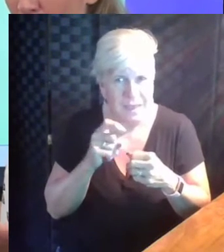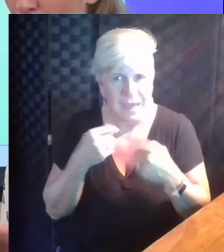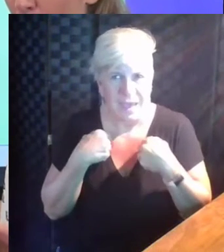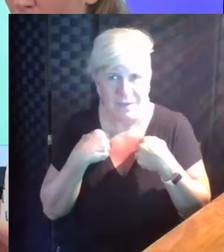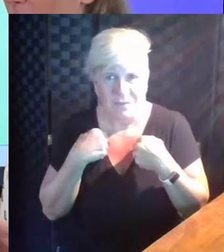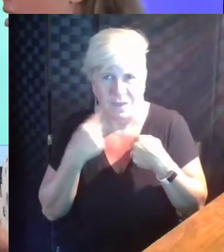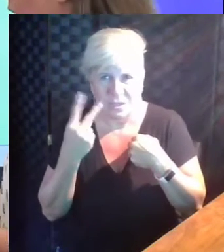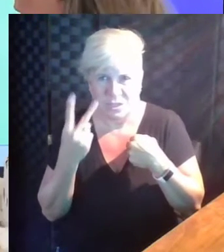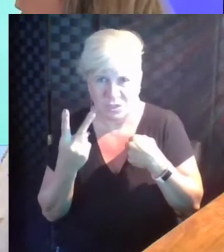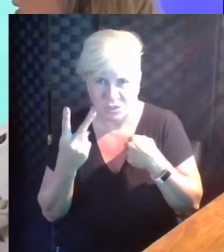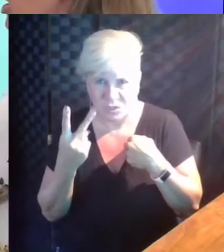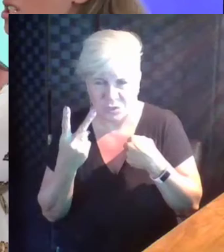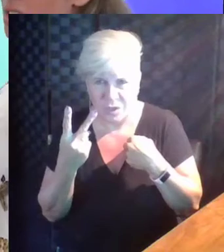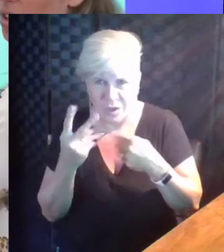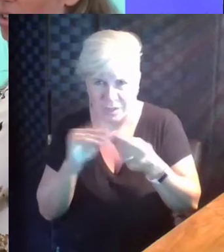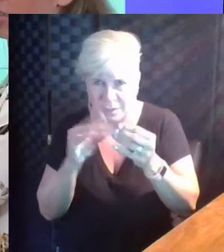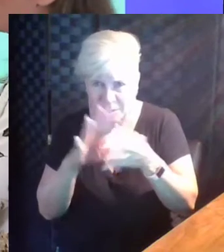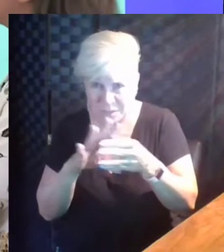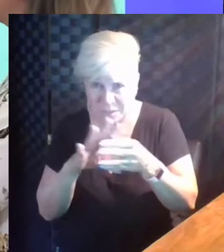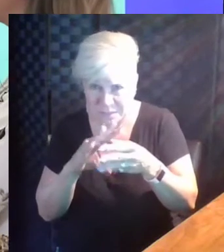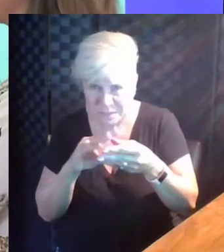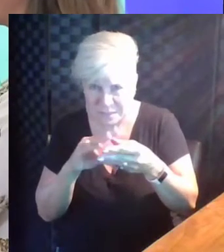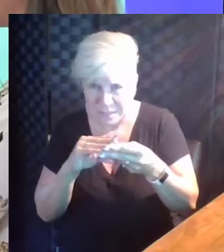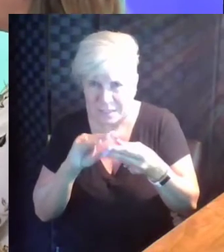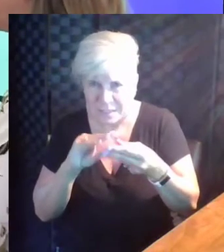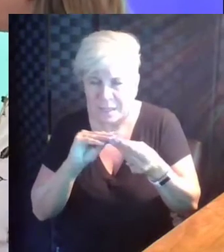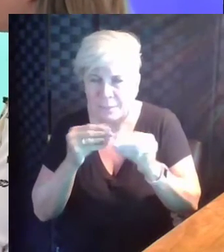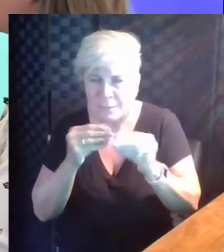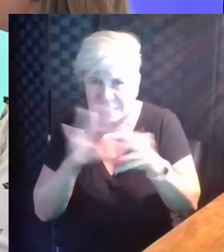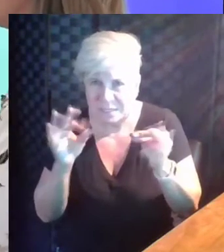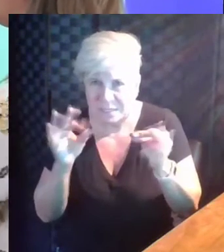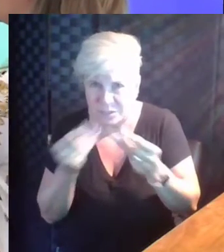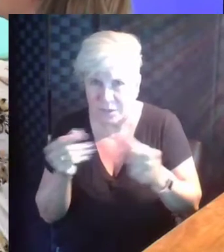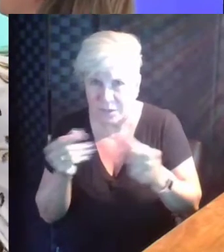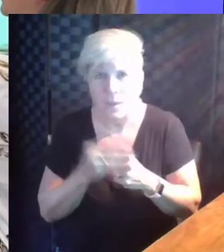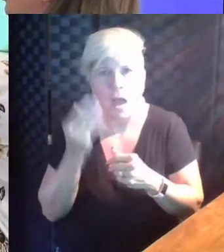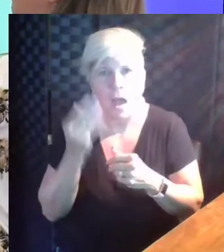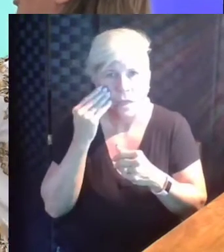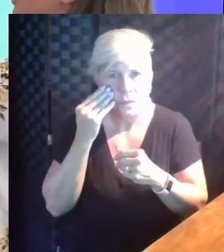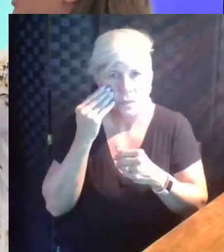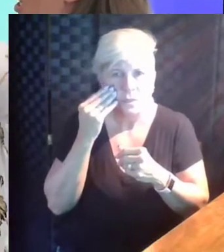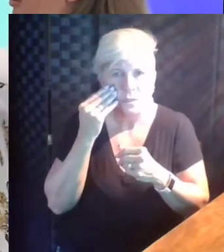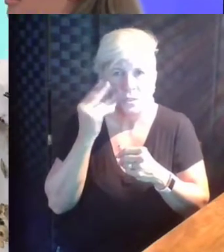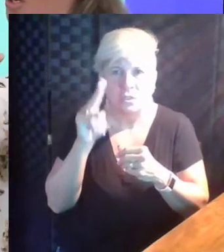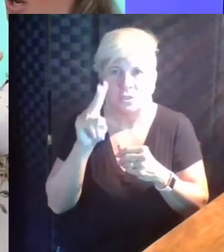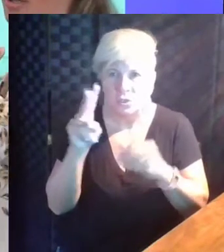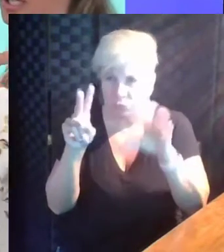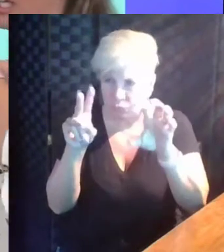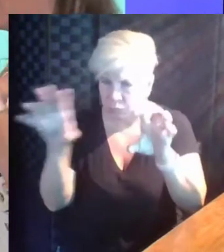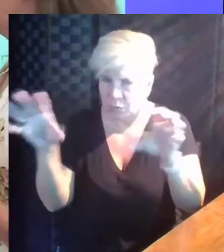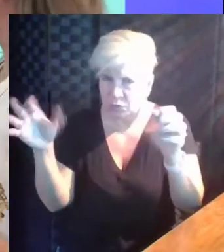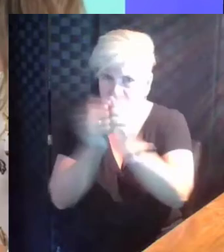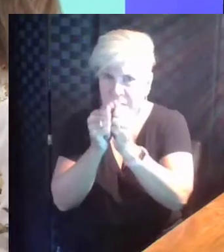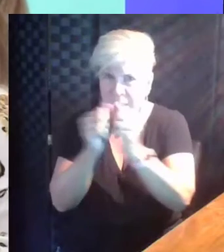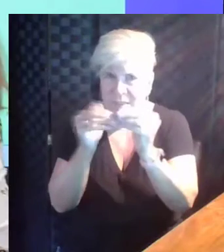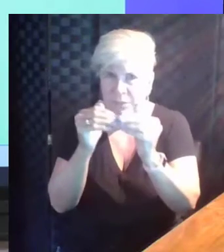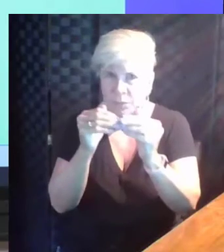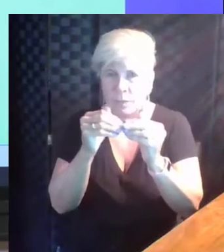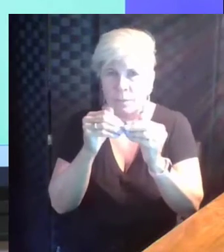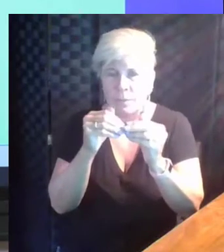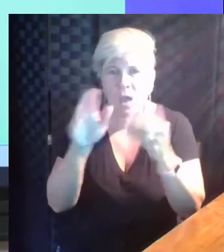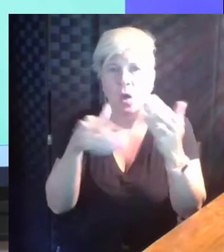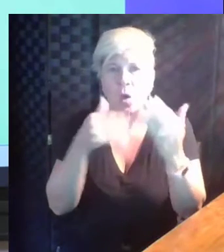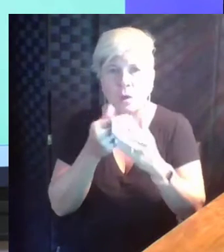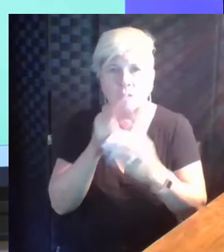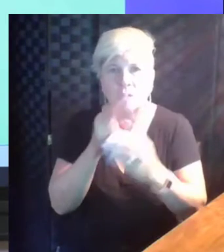our equation to solve. Well, let's do the same thing. I know that my two parts together are going to equal my whole.